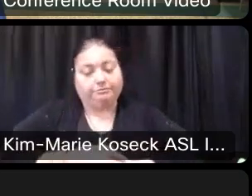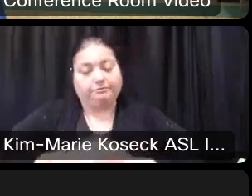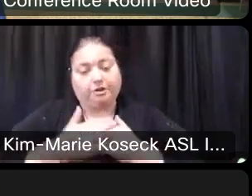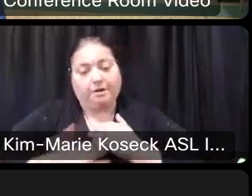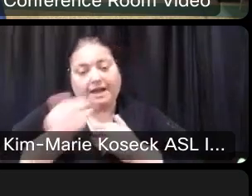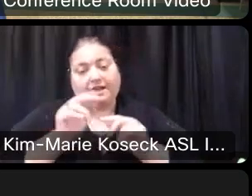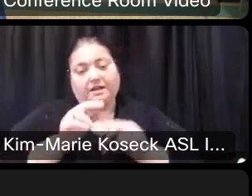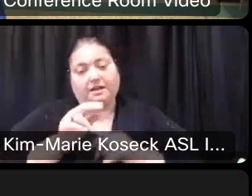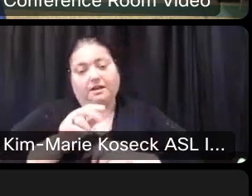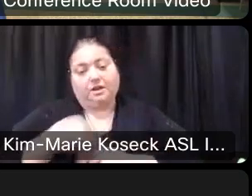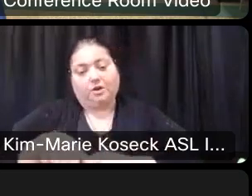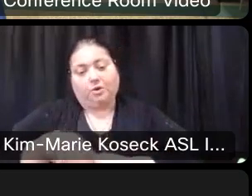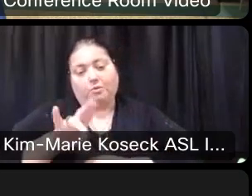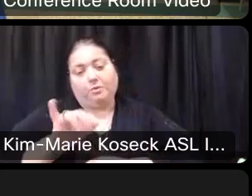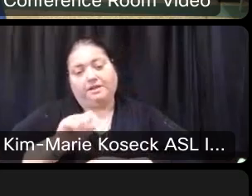Quentin.